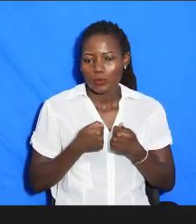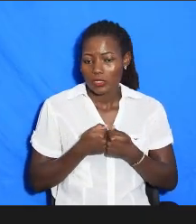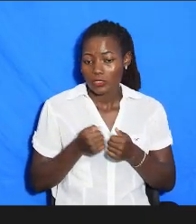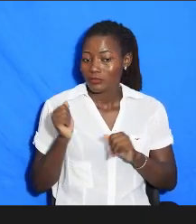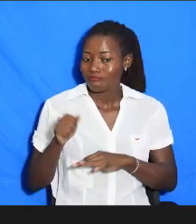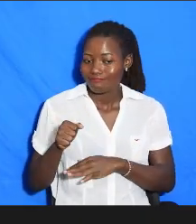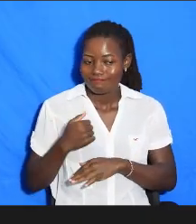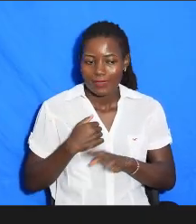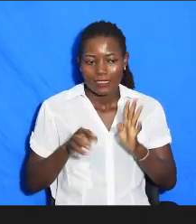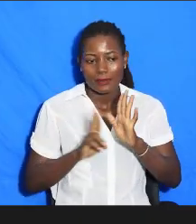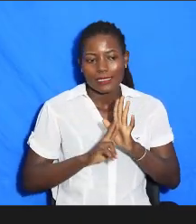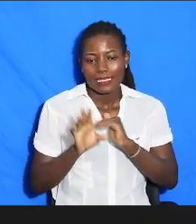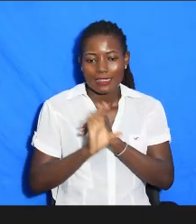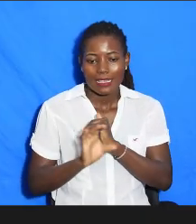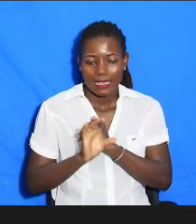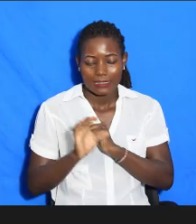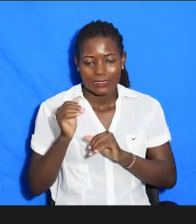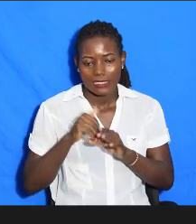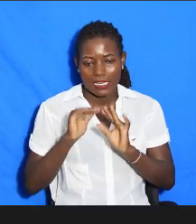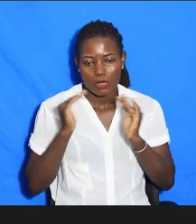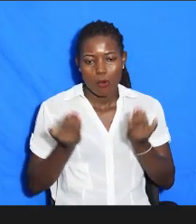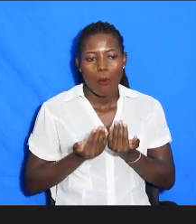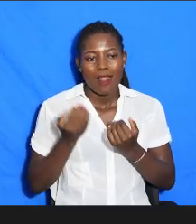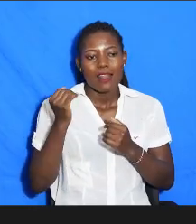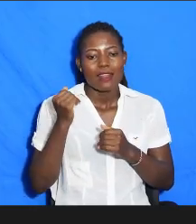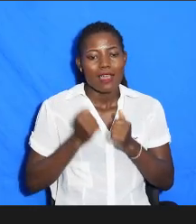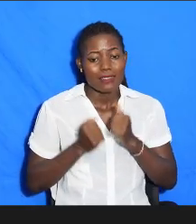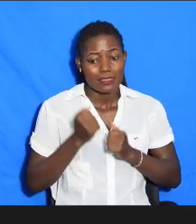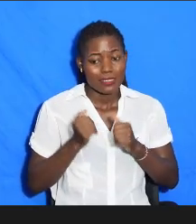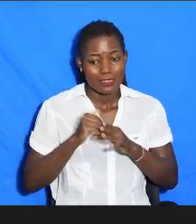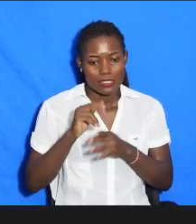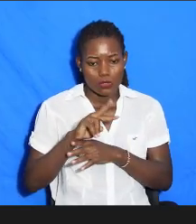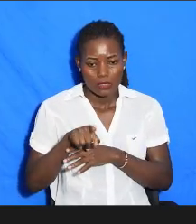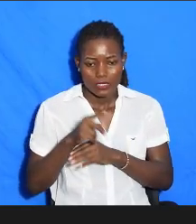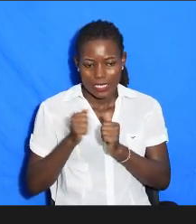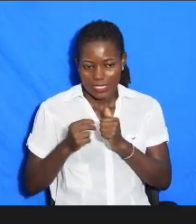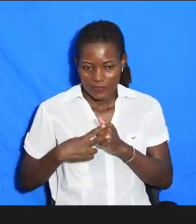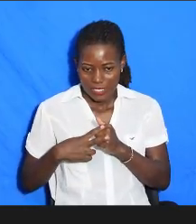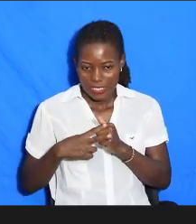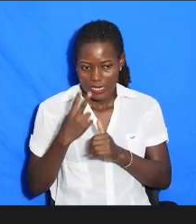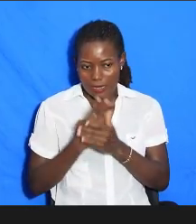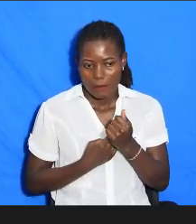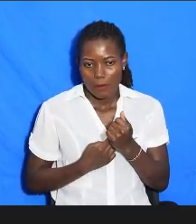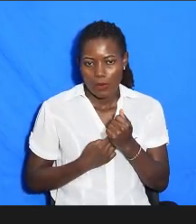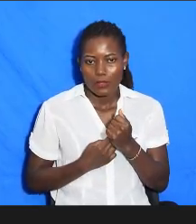the country in World Athletics in 2017, both 100 and